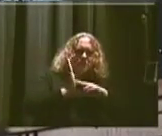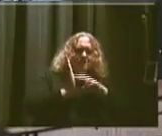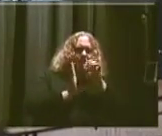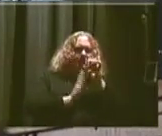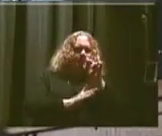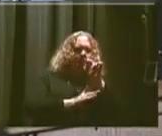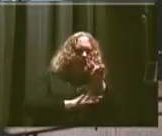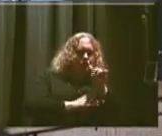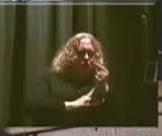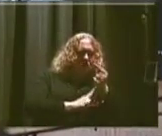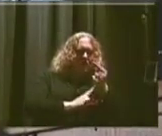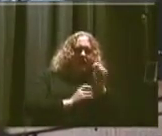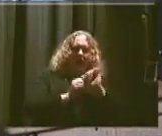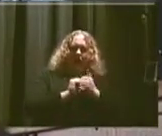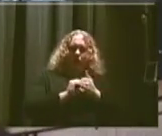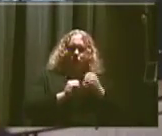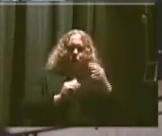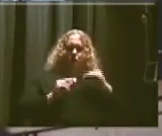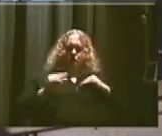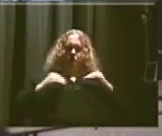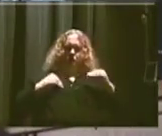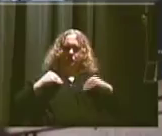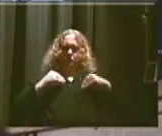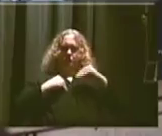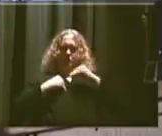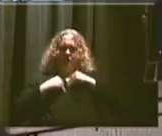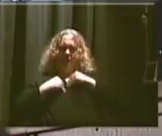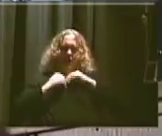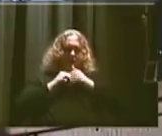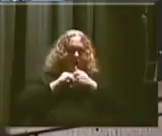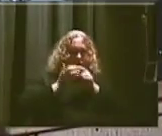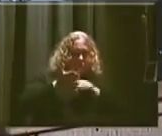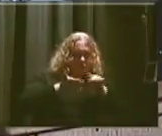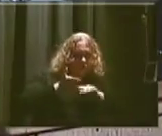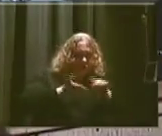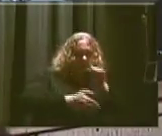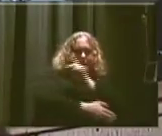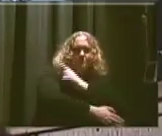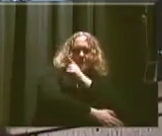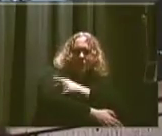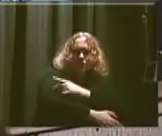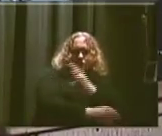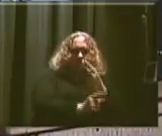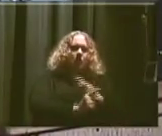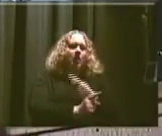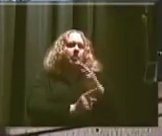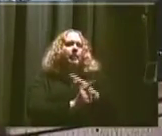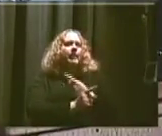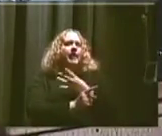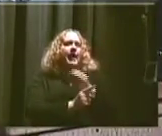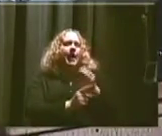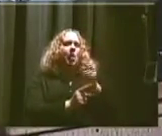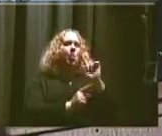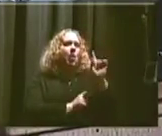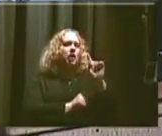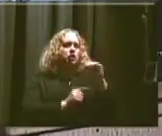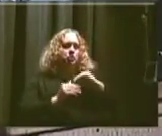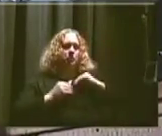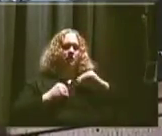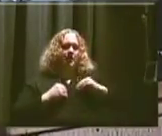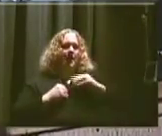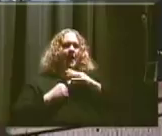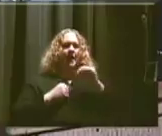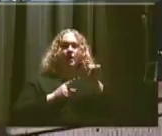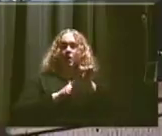on patients, how to attend to a patient properly when you're doing an EKG on them, and we're learning about